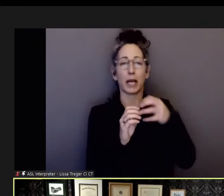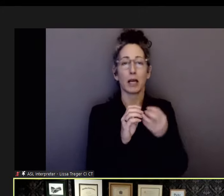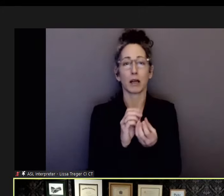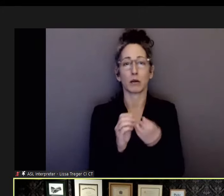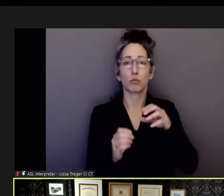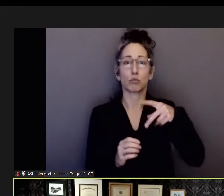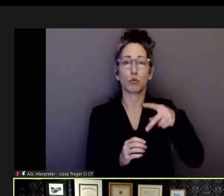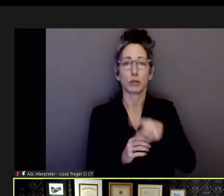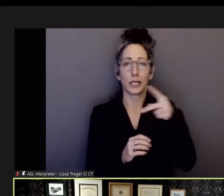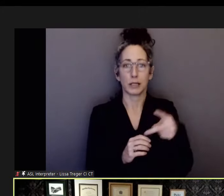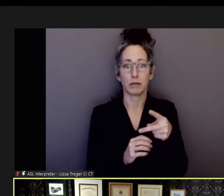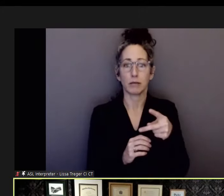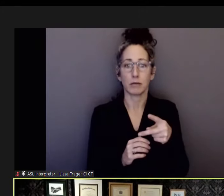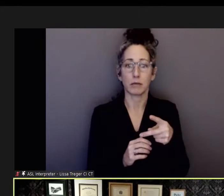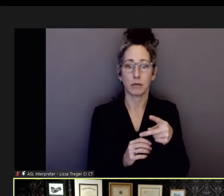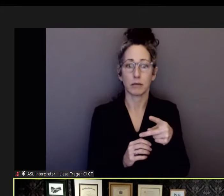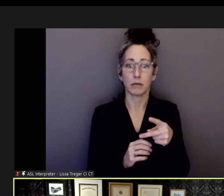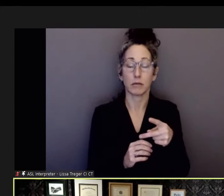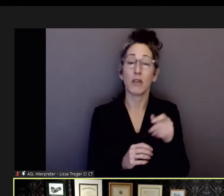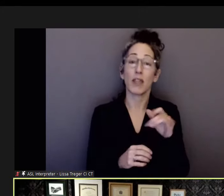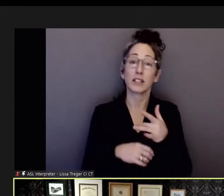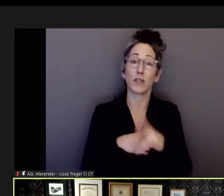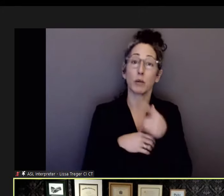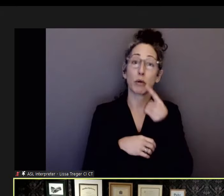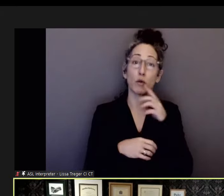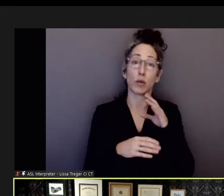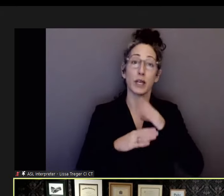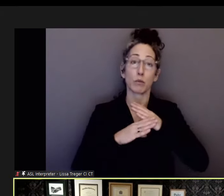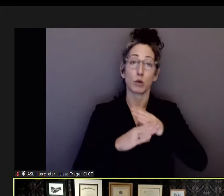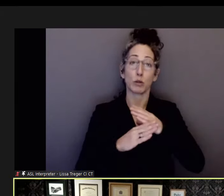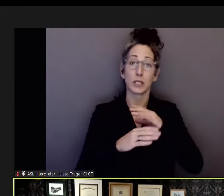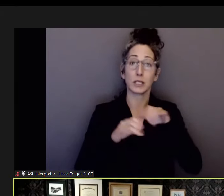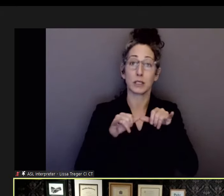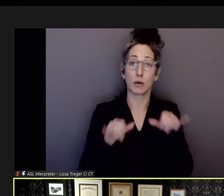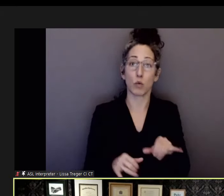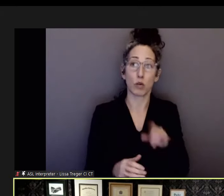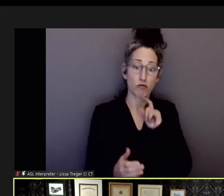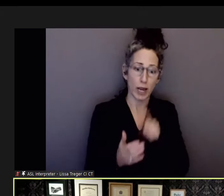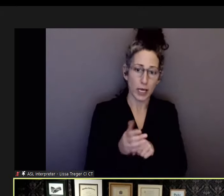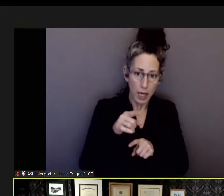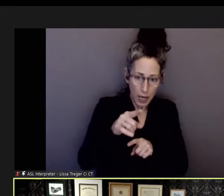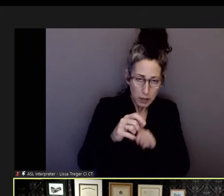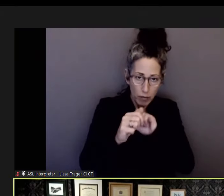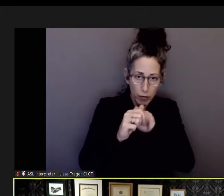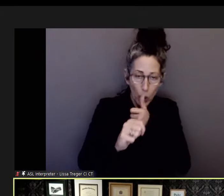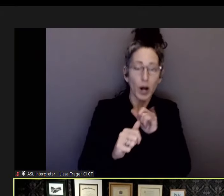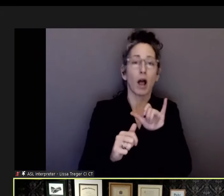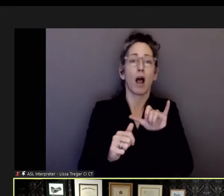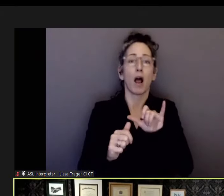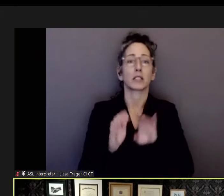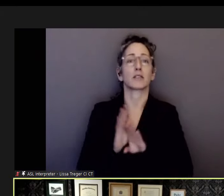here, that then are available for the immune system to recognize and to develop an immune response.